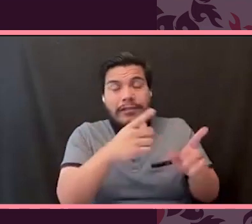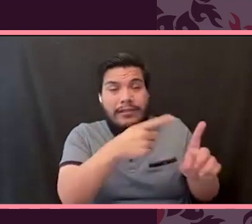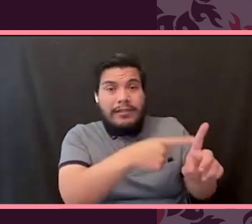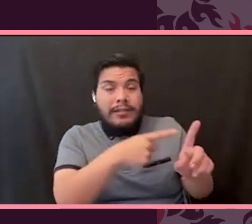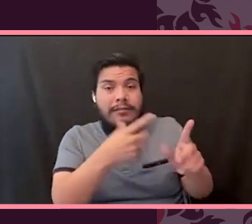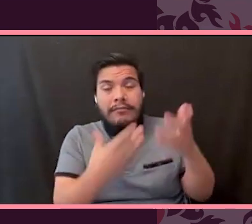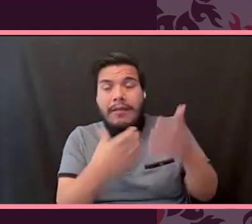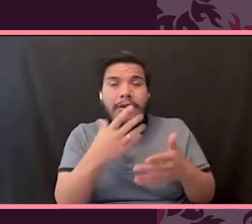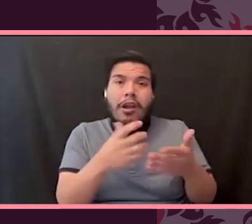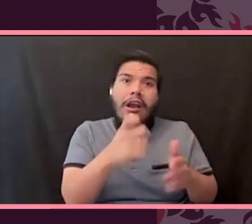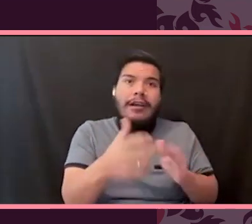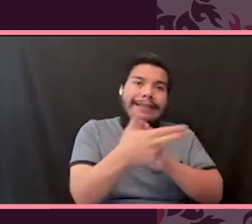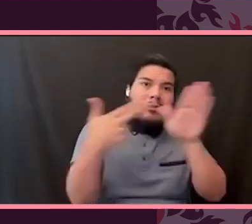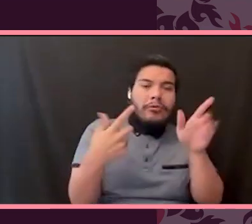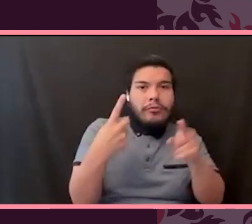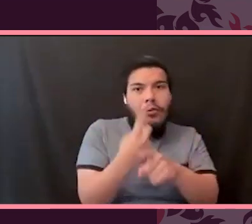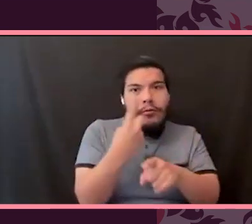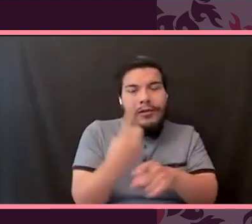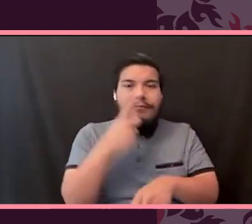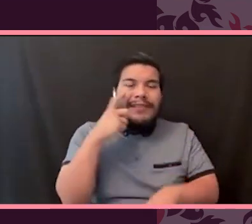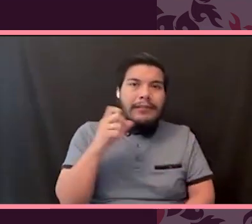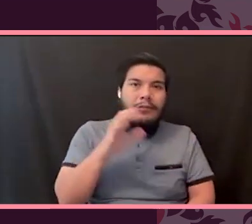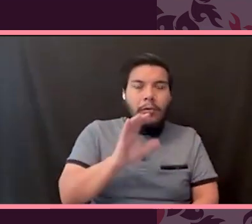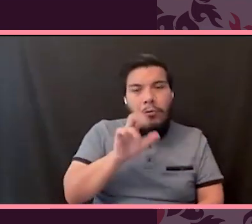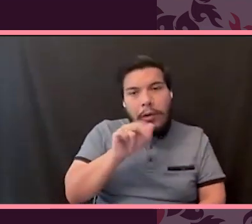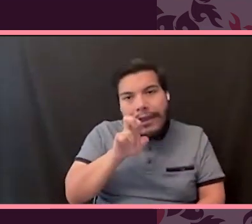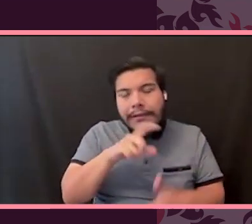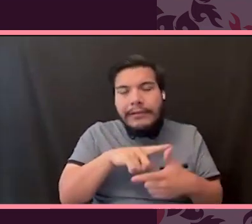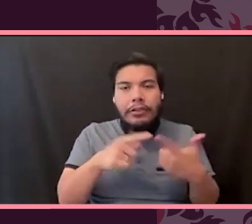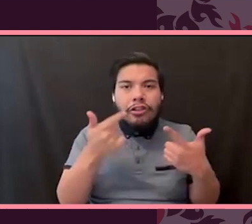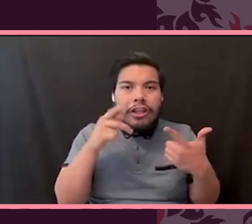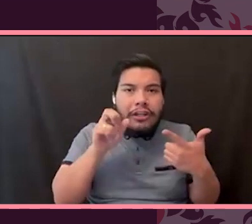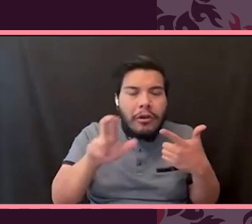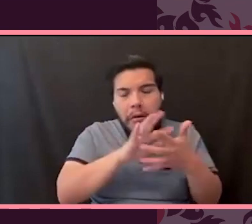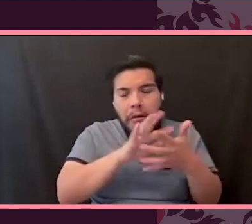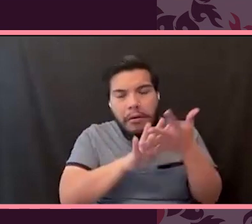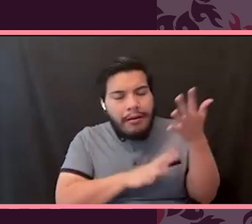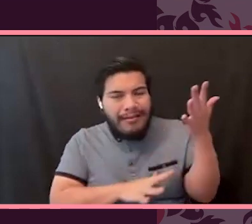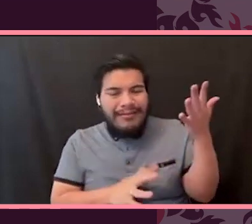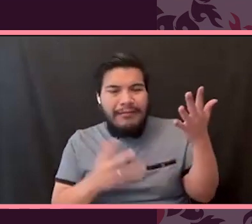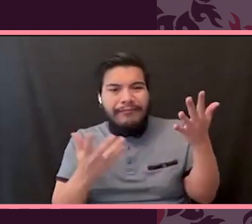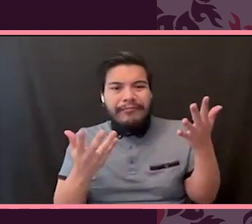not diagnosed correctly based on race or gender or any number of things, or